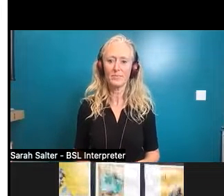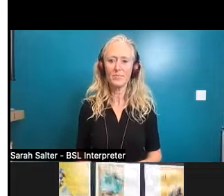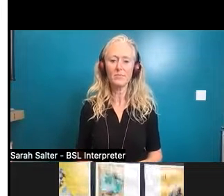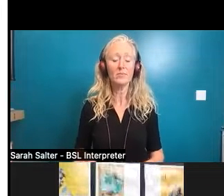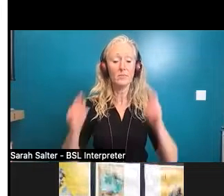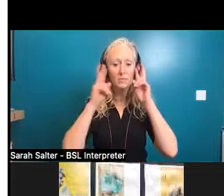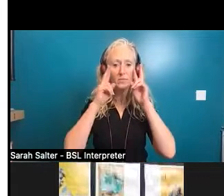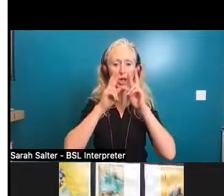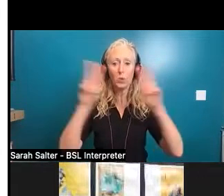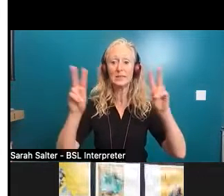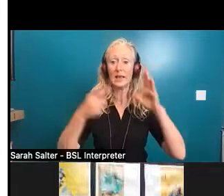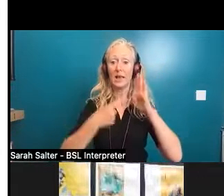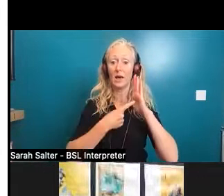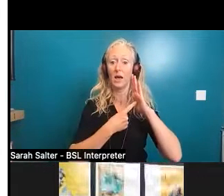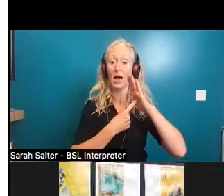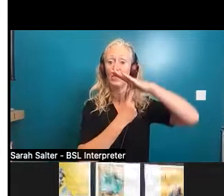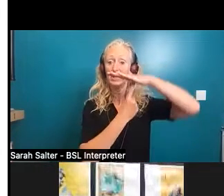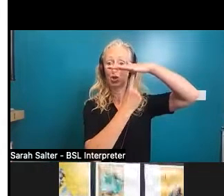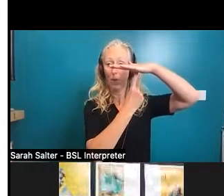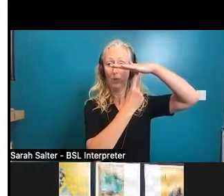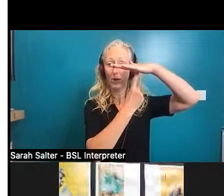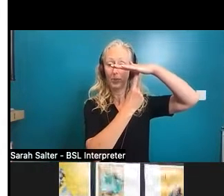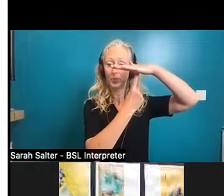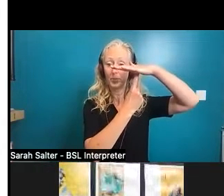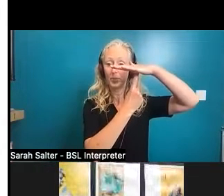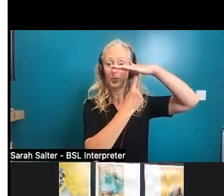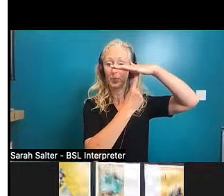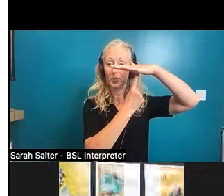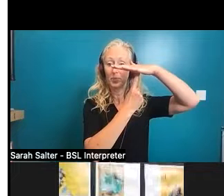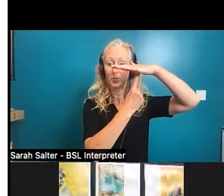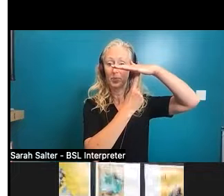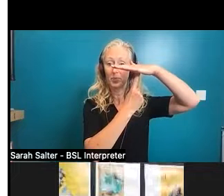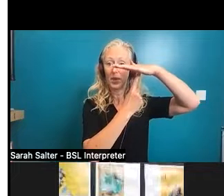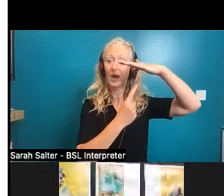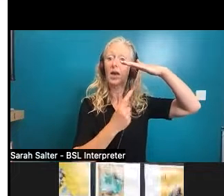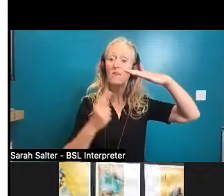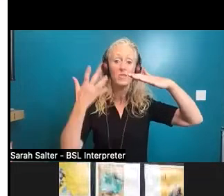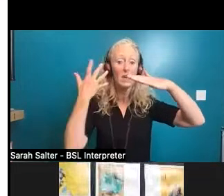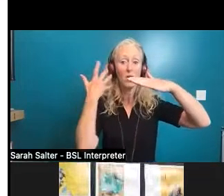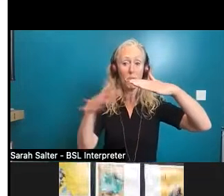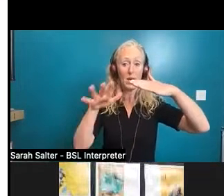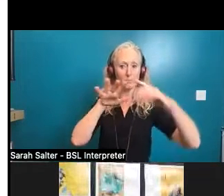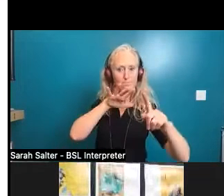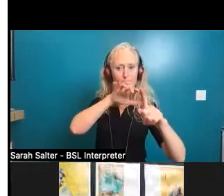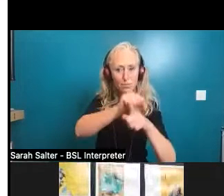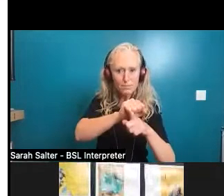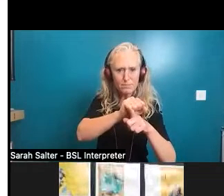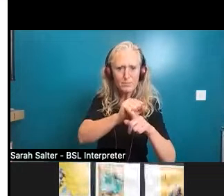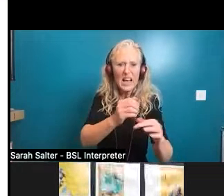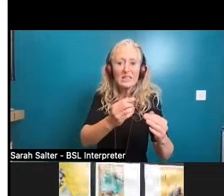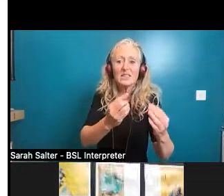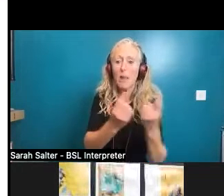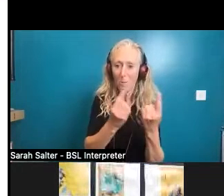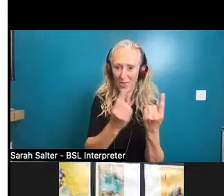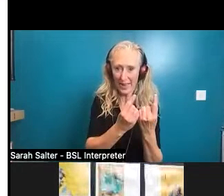top, generally, if the report has come back having found something, is that